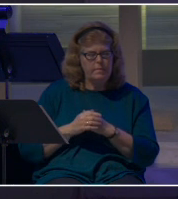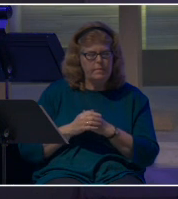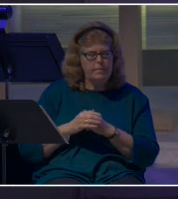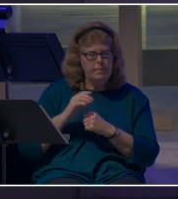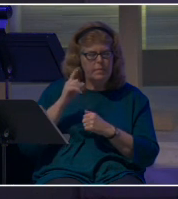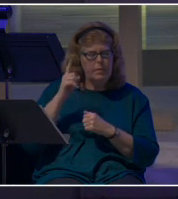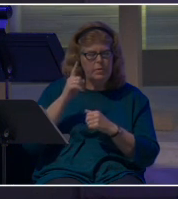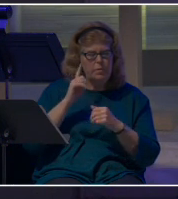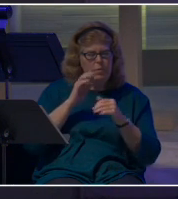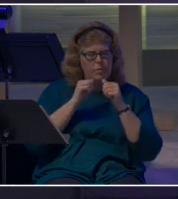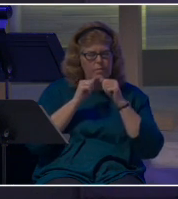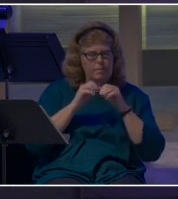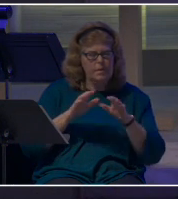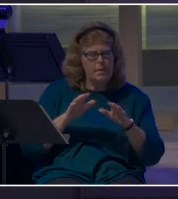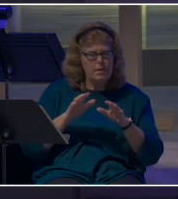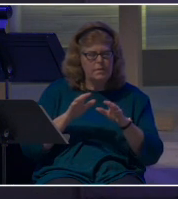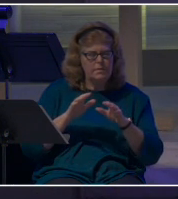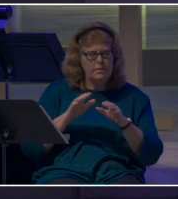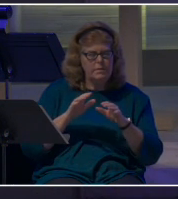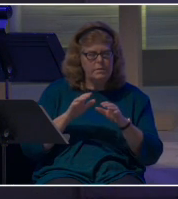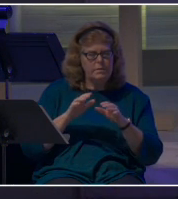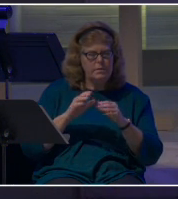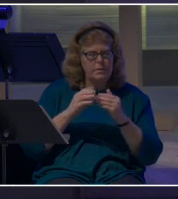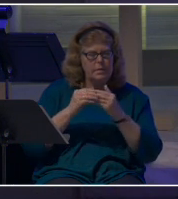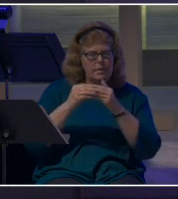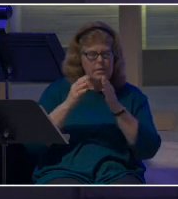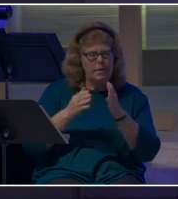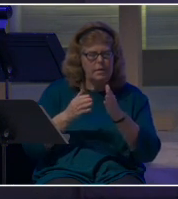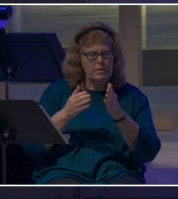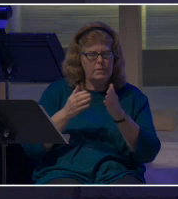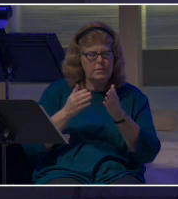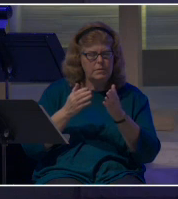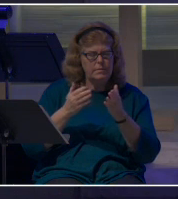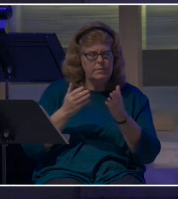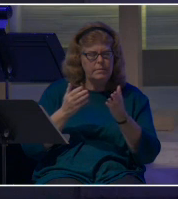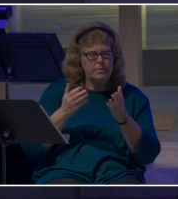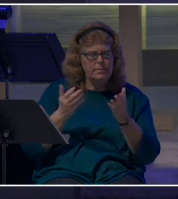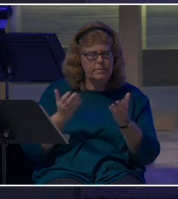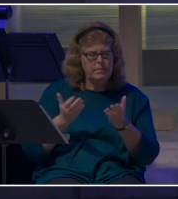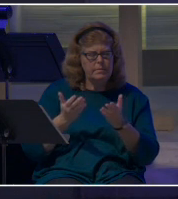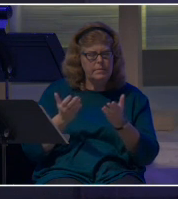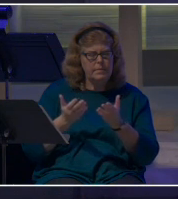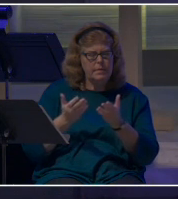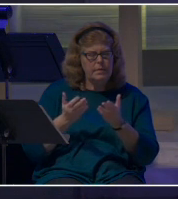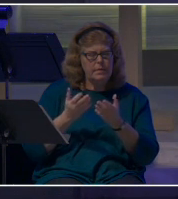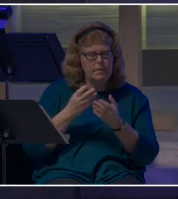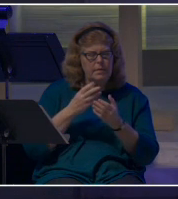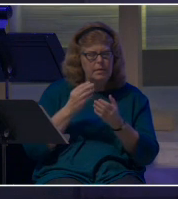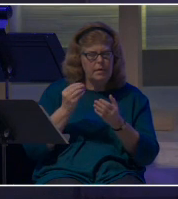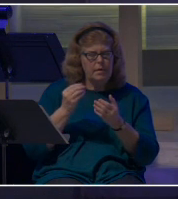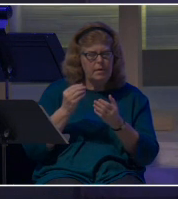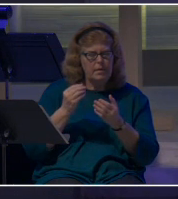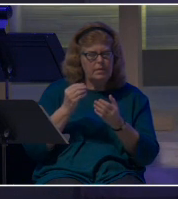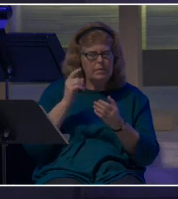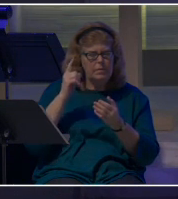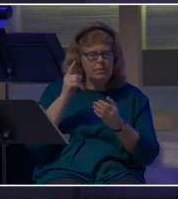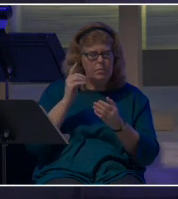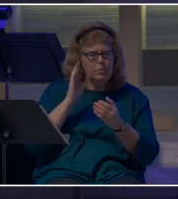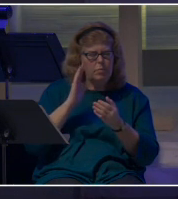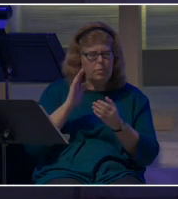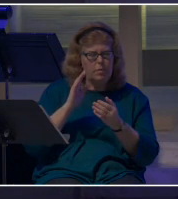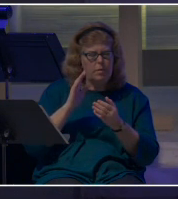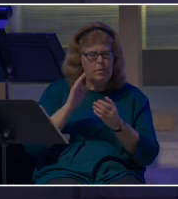you would bless the leadership of Olive Tree, and that, Lord, you would raise